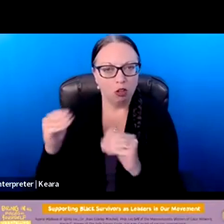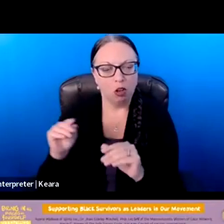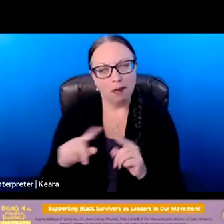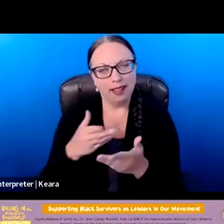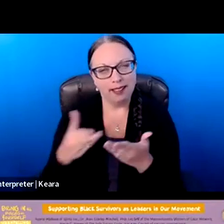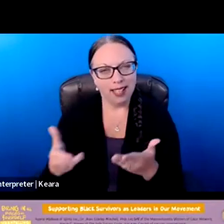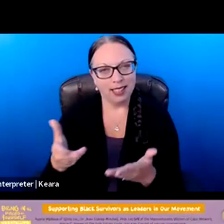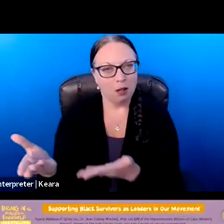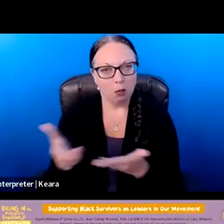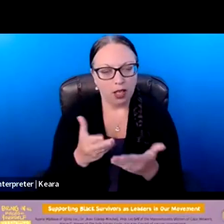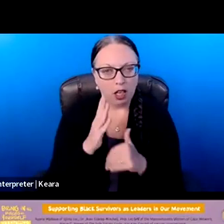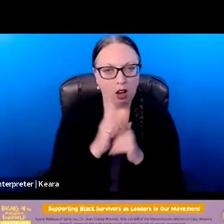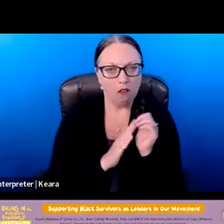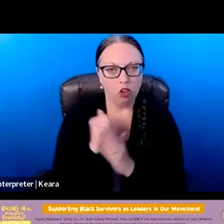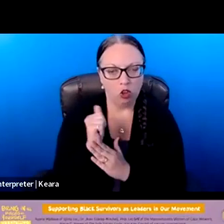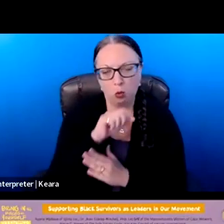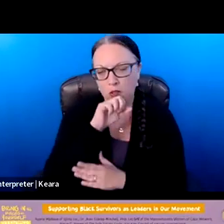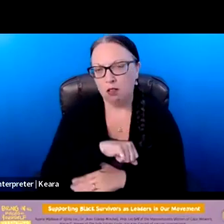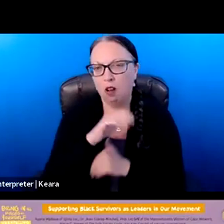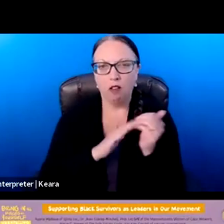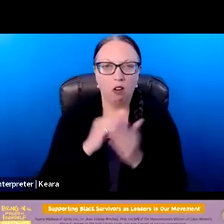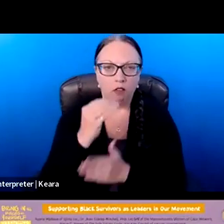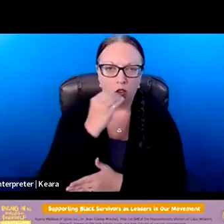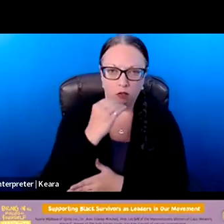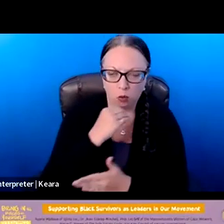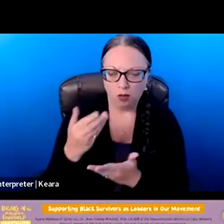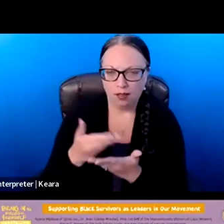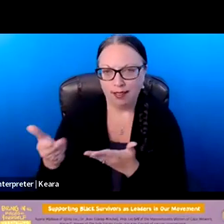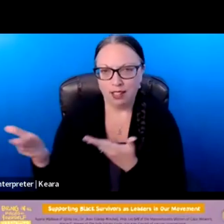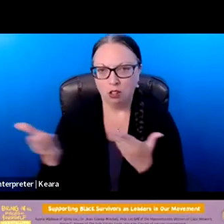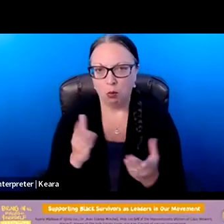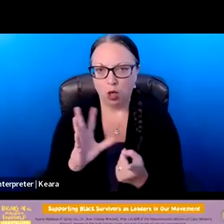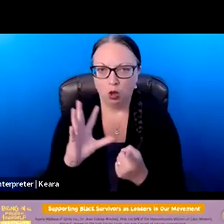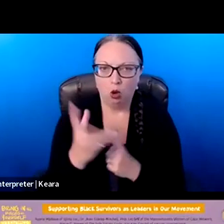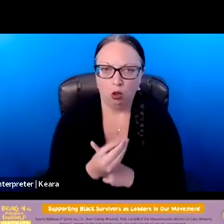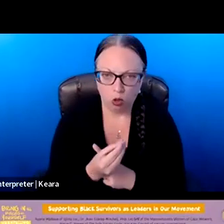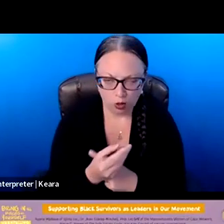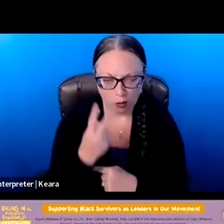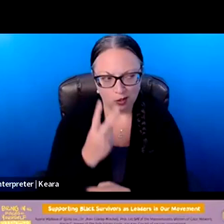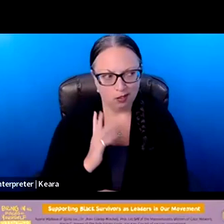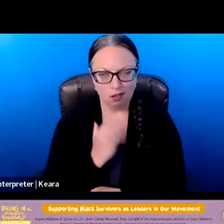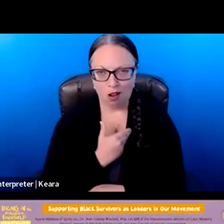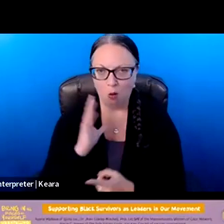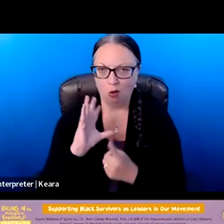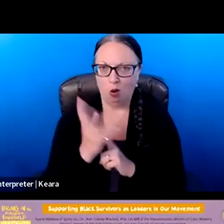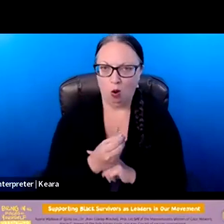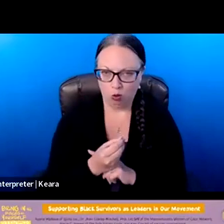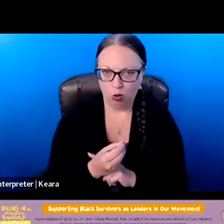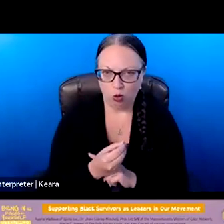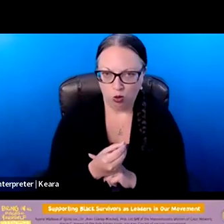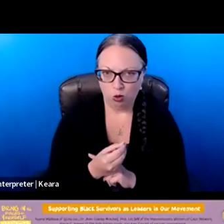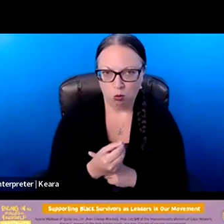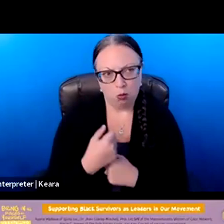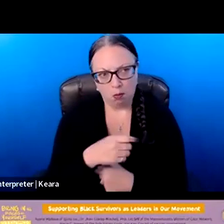we love comfort food. So the things that bring culture to us, and we see our culture duplicated, we need to make sure